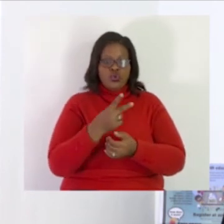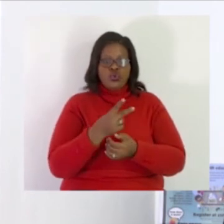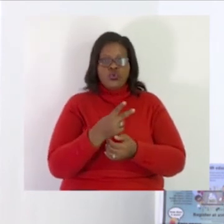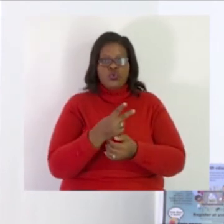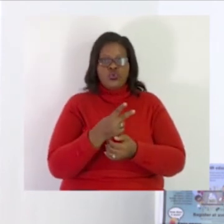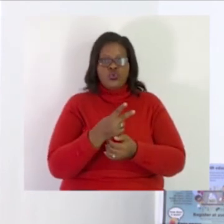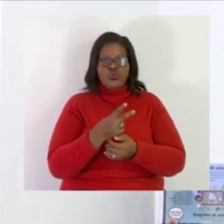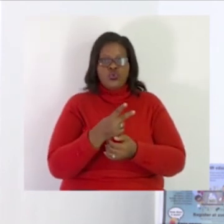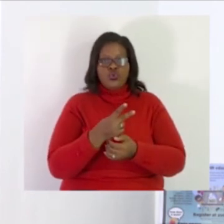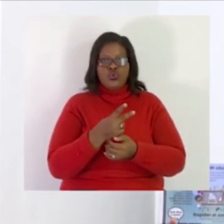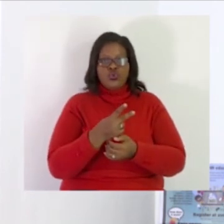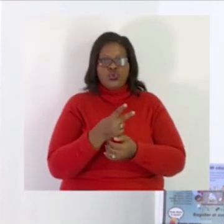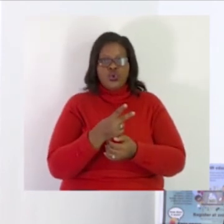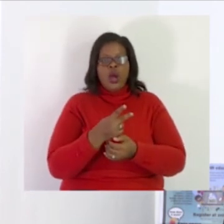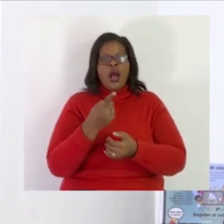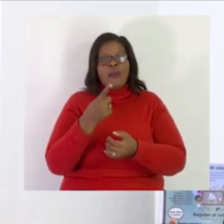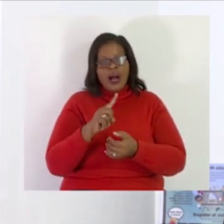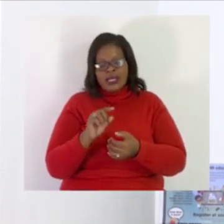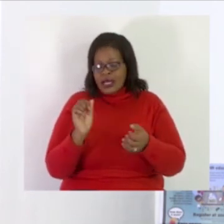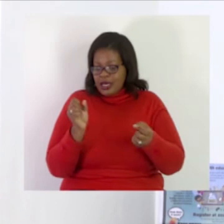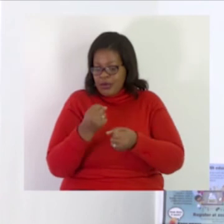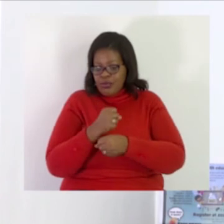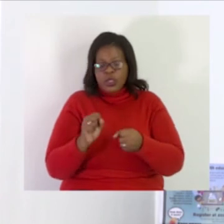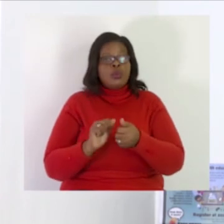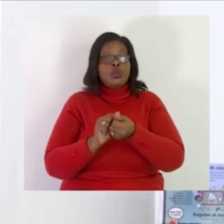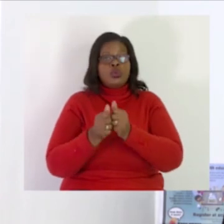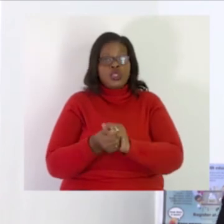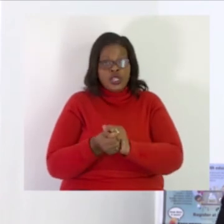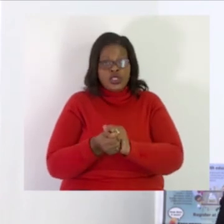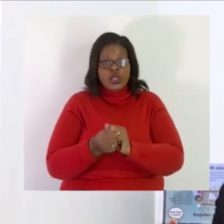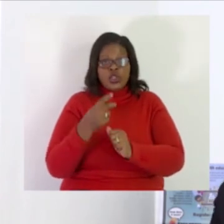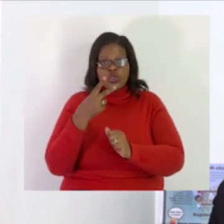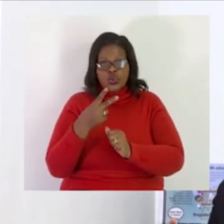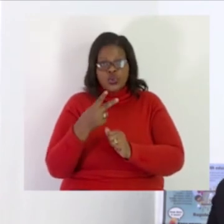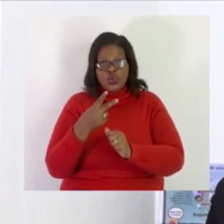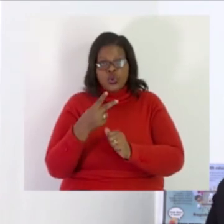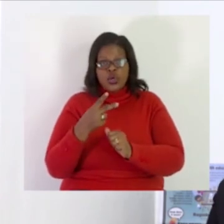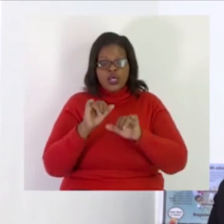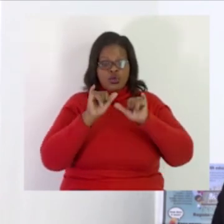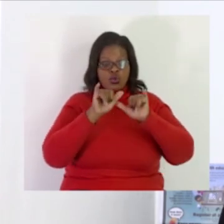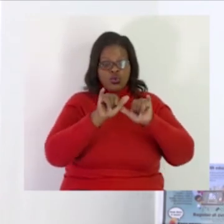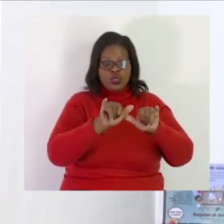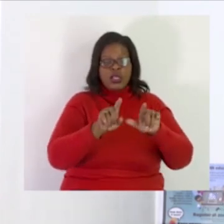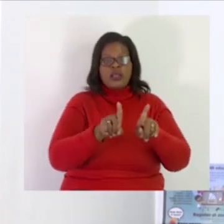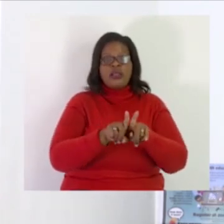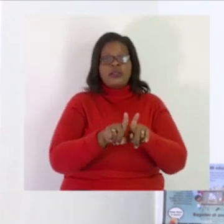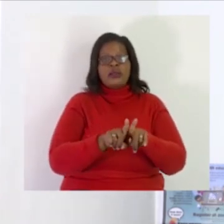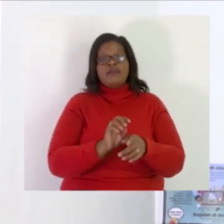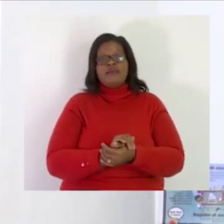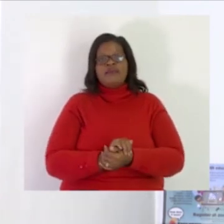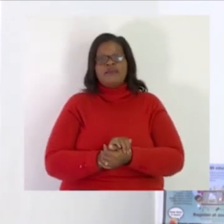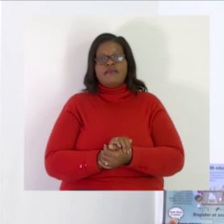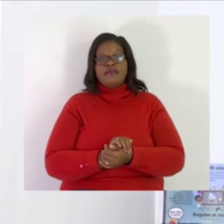2. But if it cannot change 2, 2 will remain the same. I can